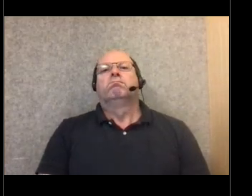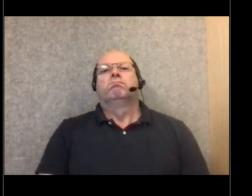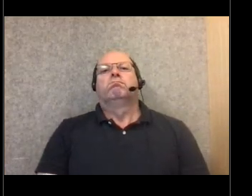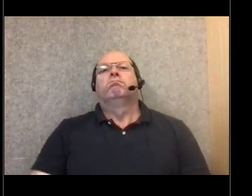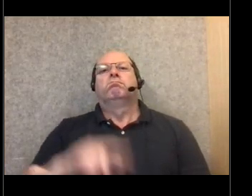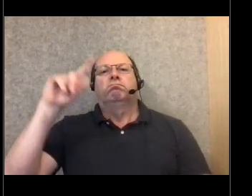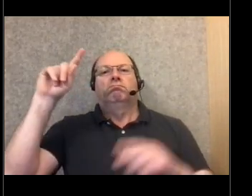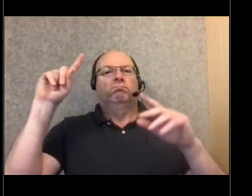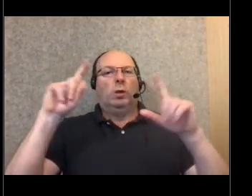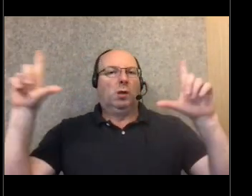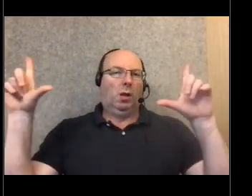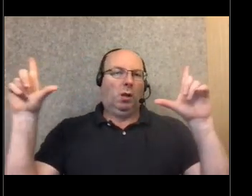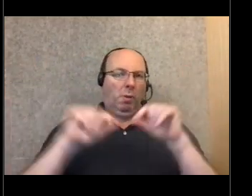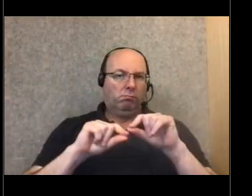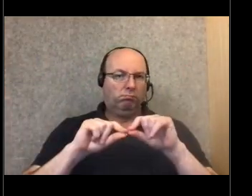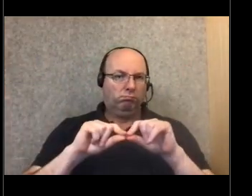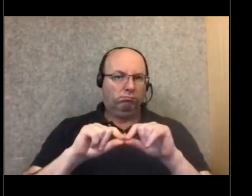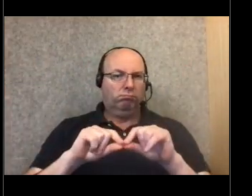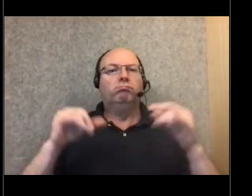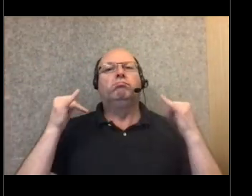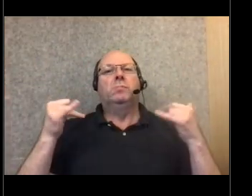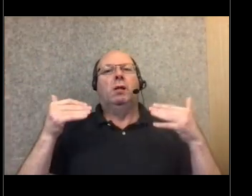and we'll continue.